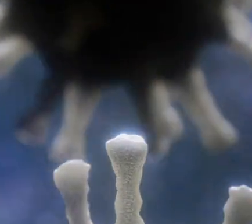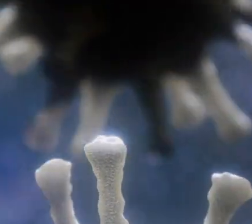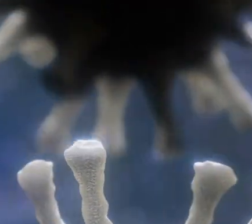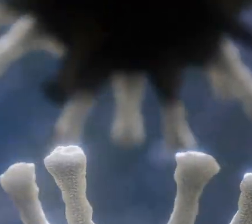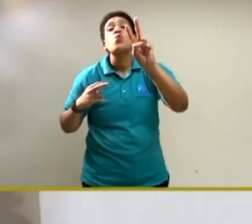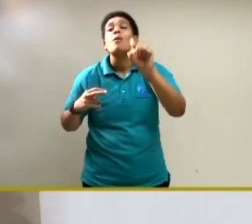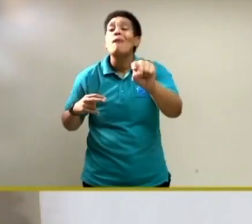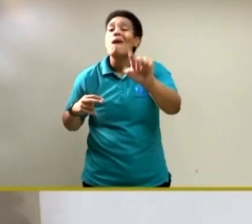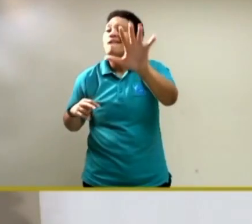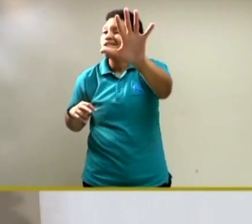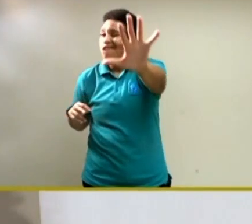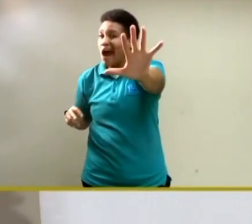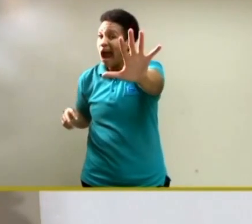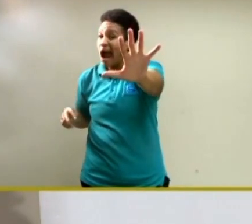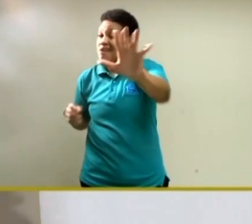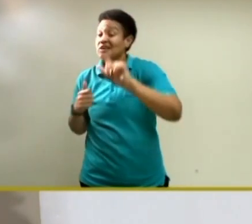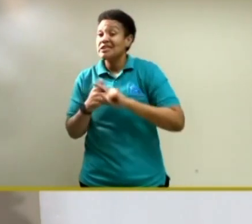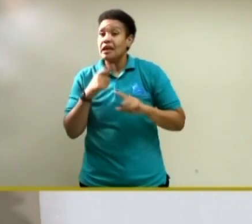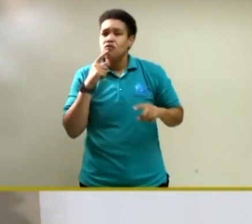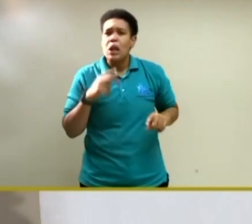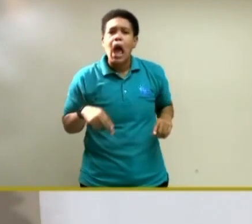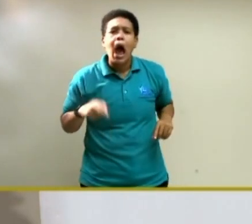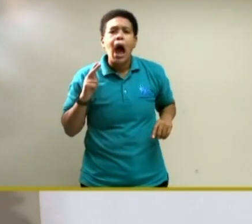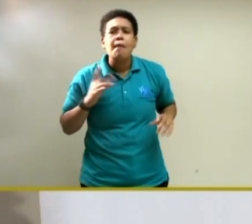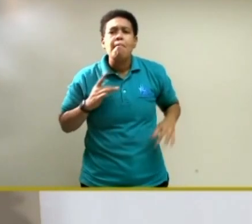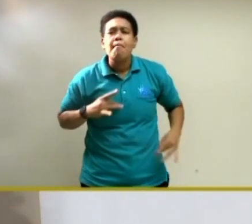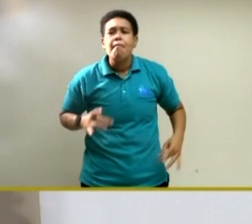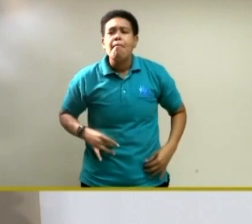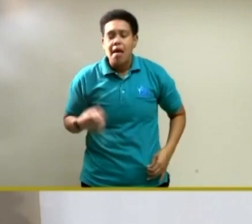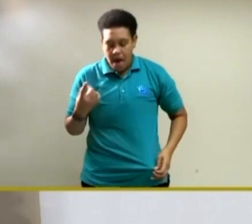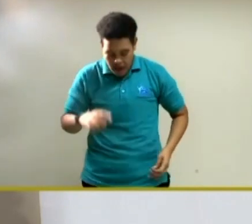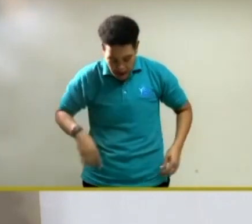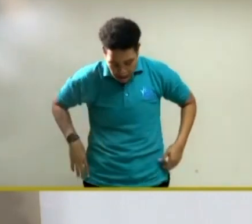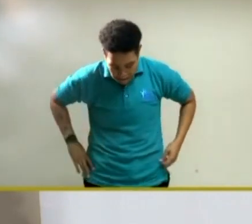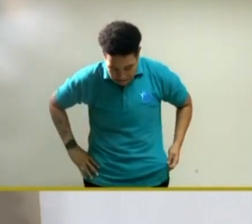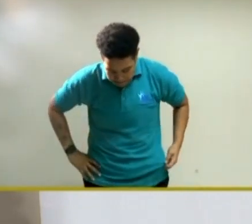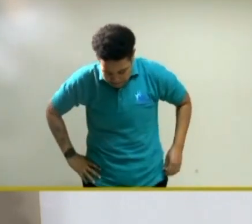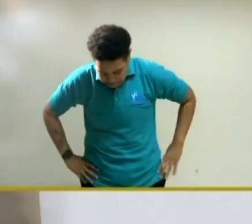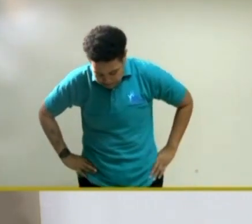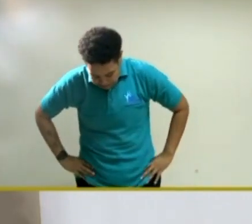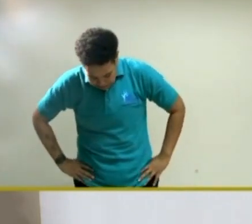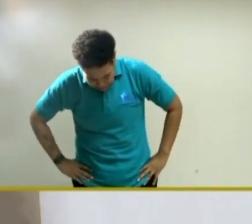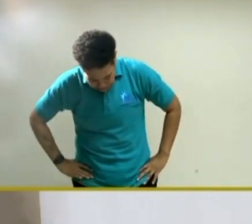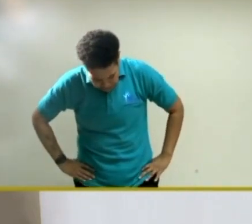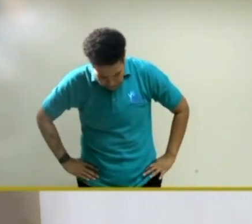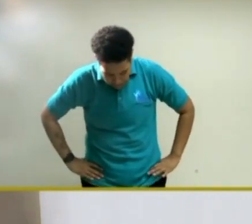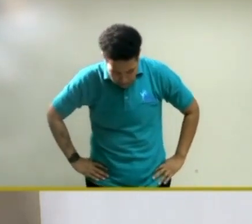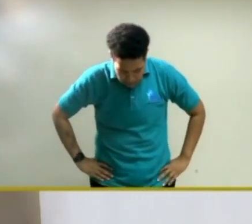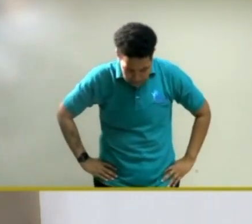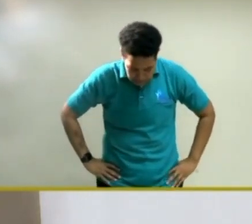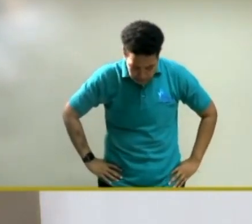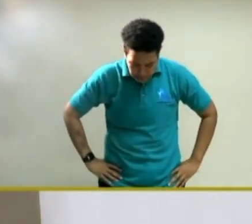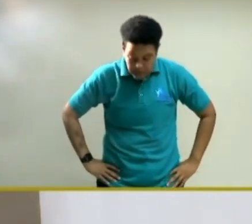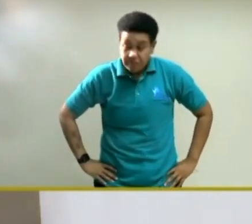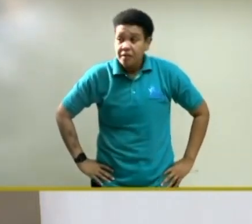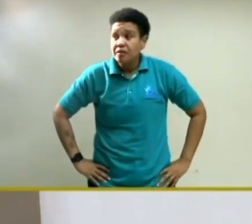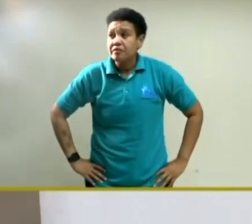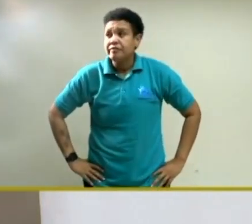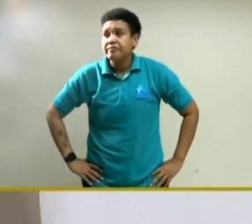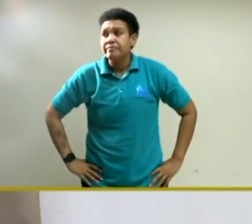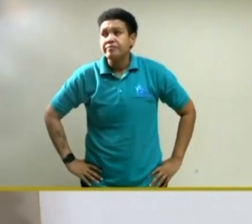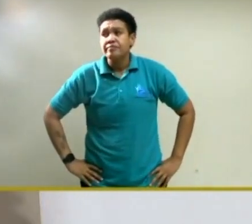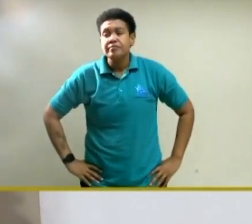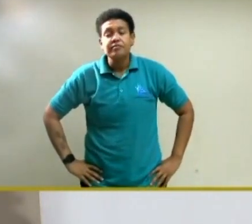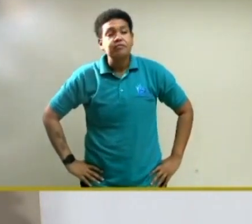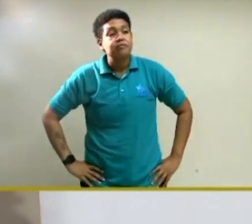case here. So it's highly contagious. And the current vaccines are expected to protect